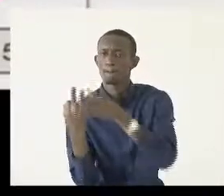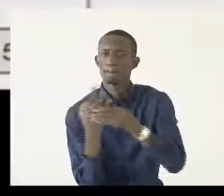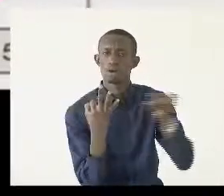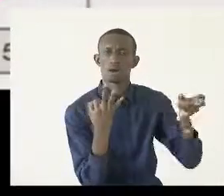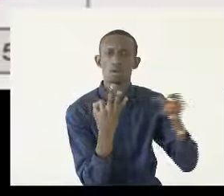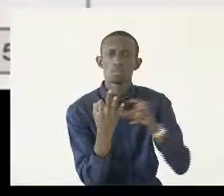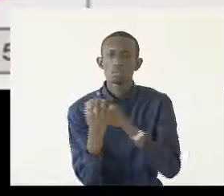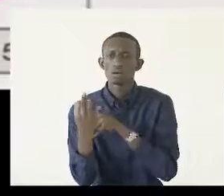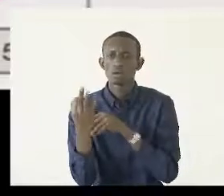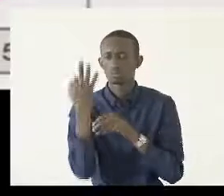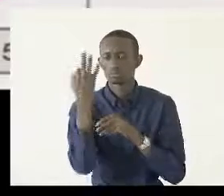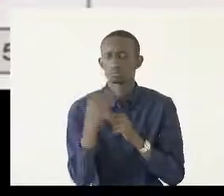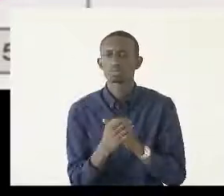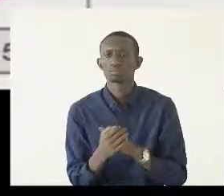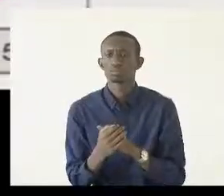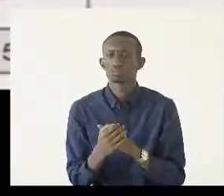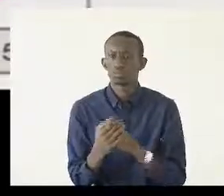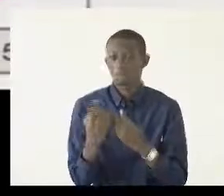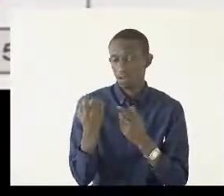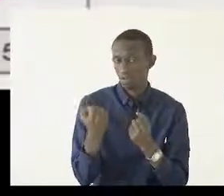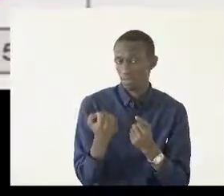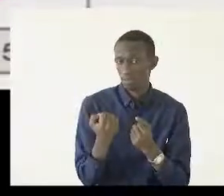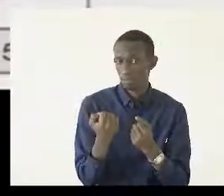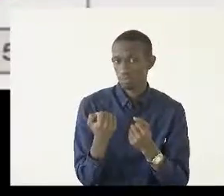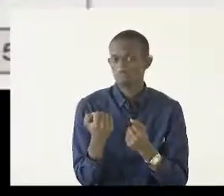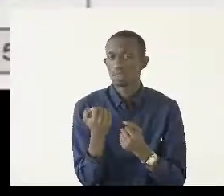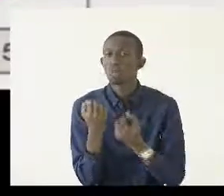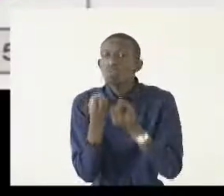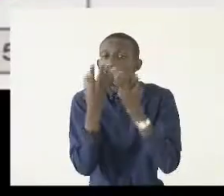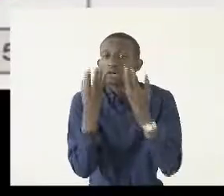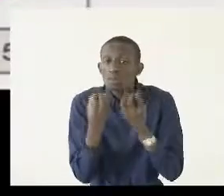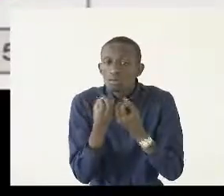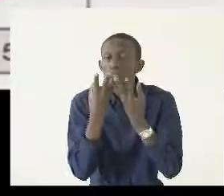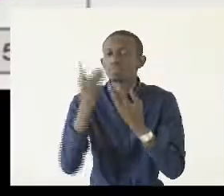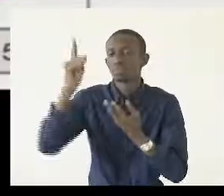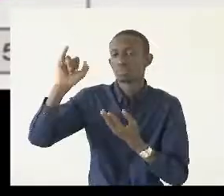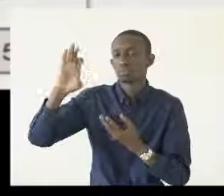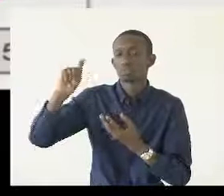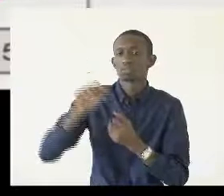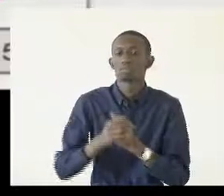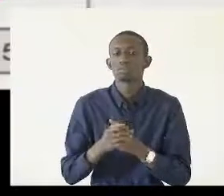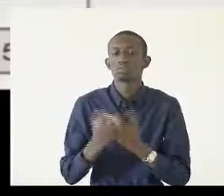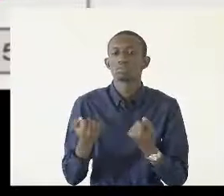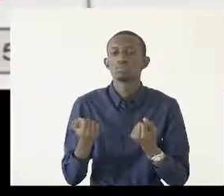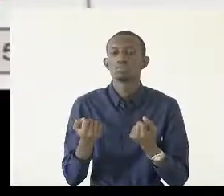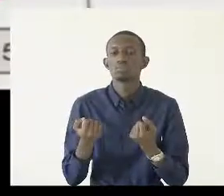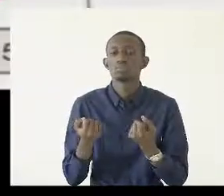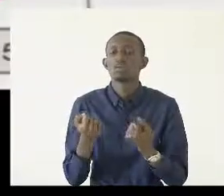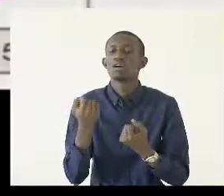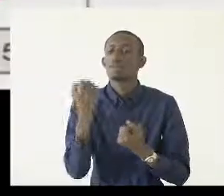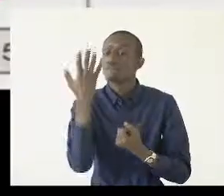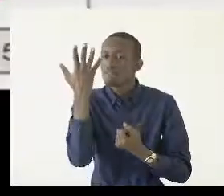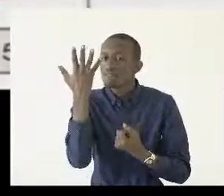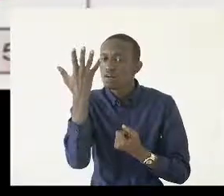2, 3. Then when it comes to flowers of dicots, they are in multiples of